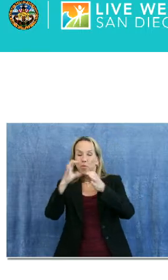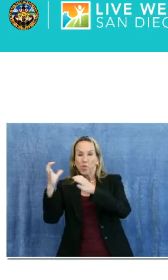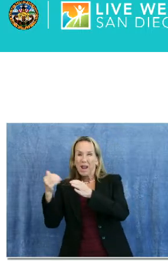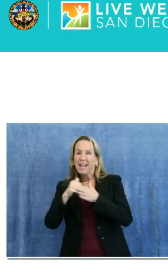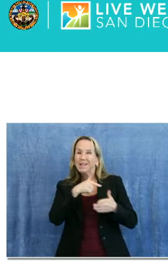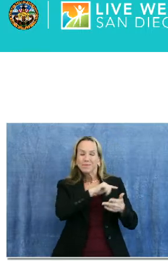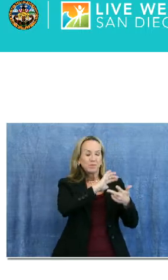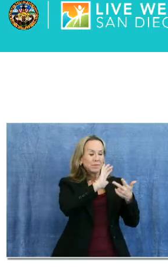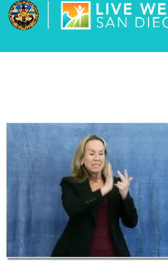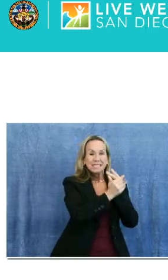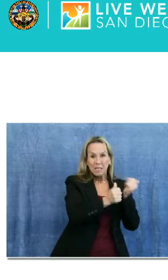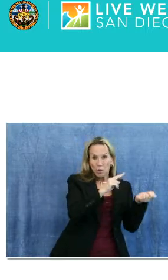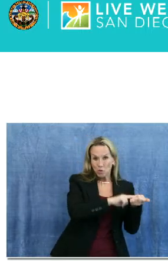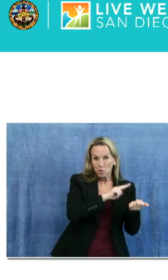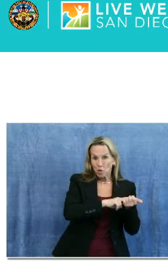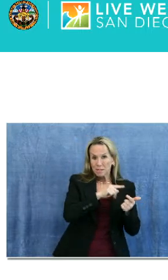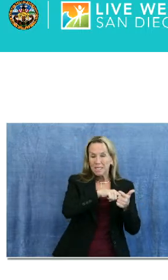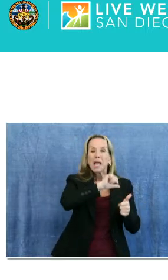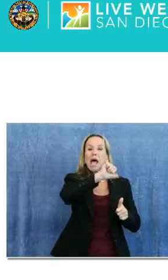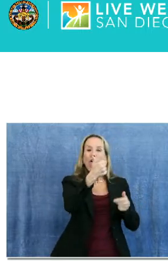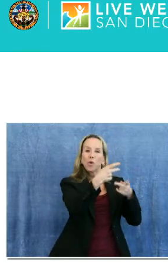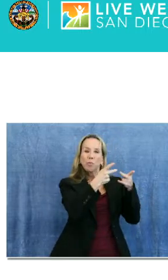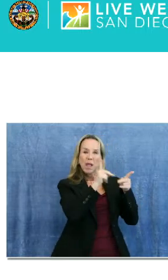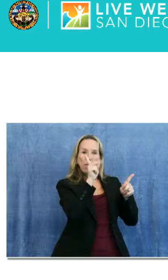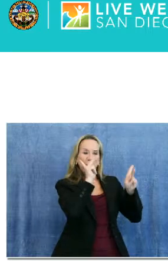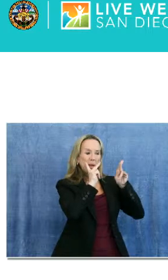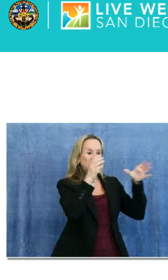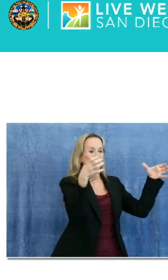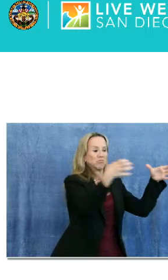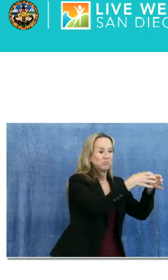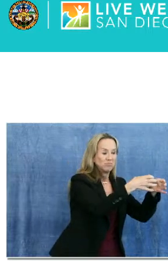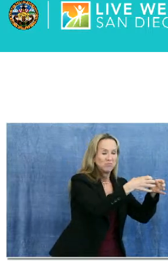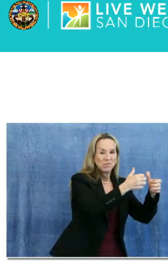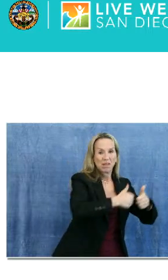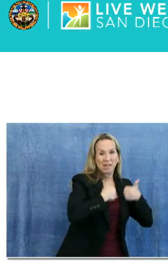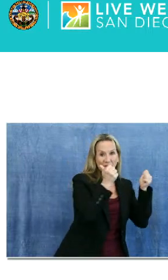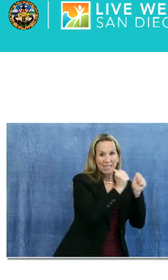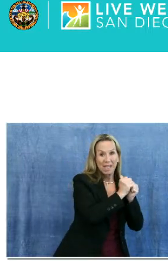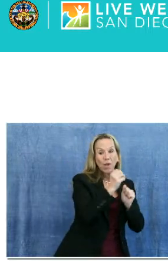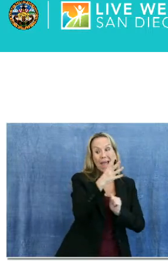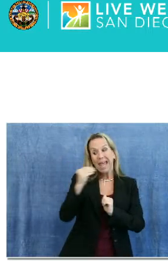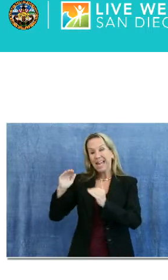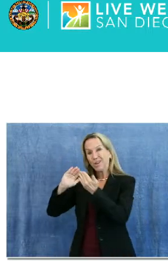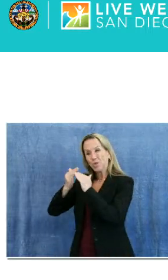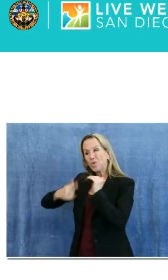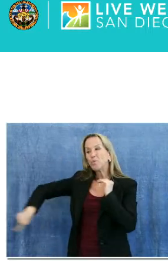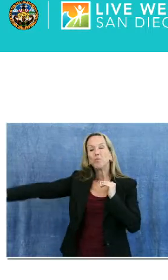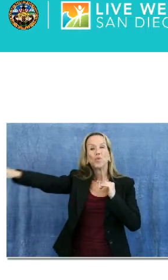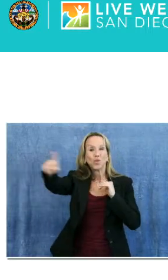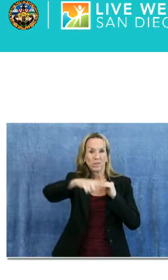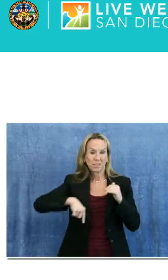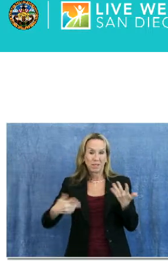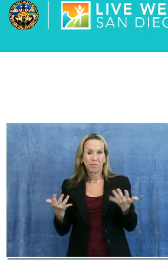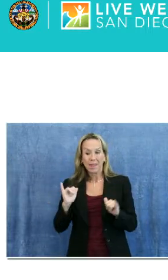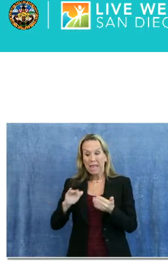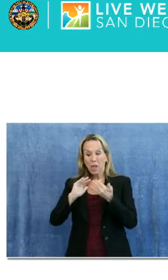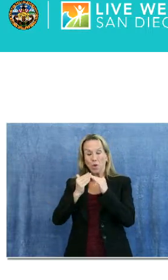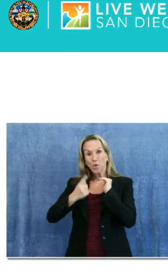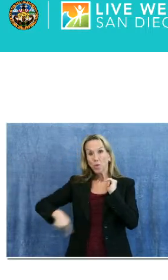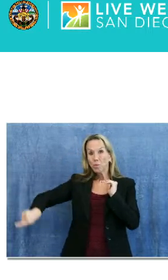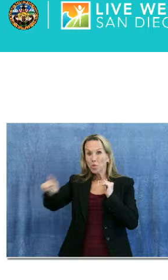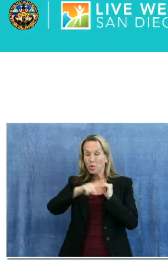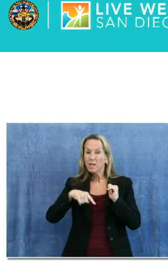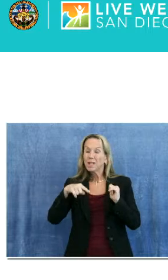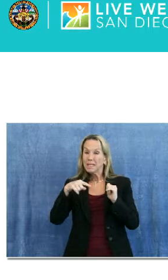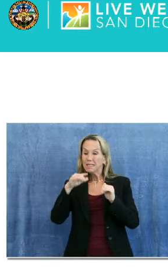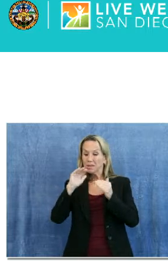nursing facilities, other congregate settings, and community settings. Community settings is one of our county's 13 triggers,